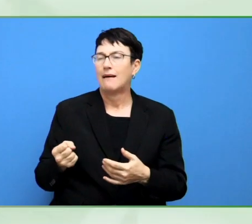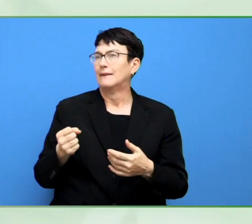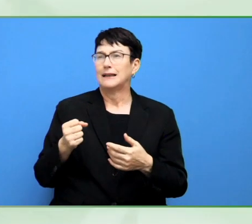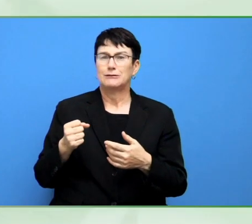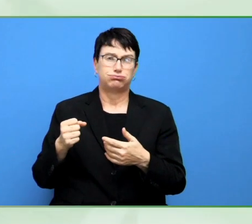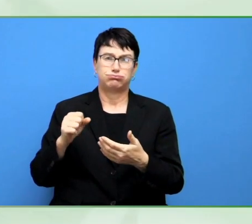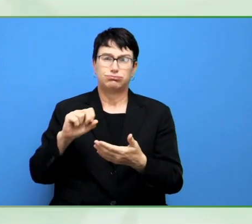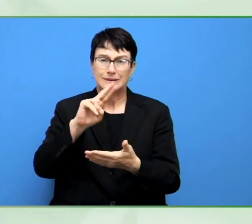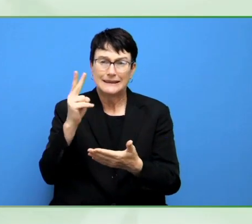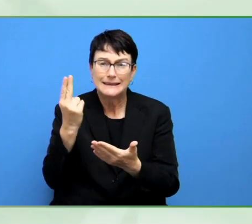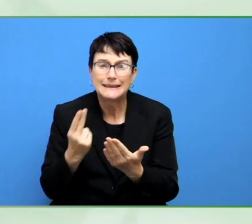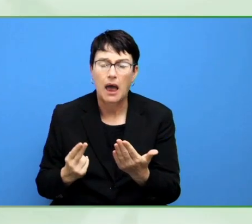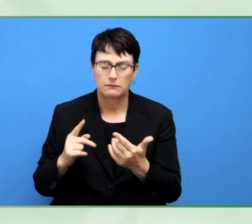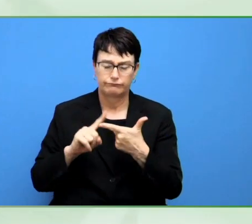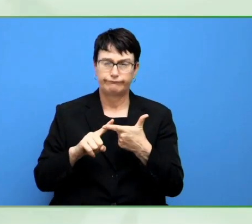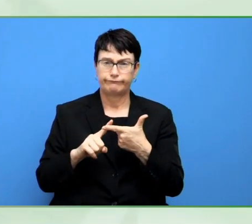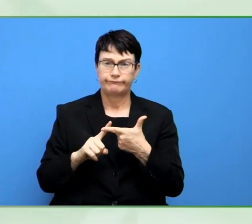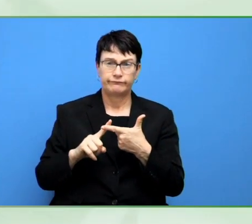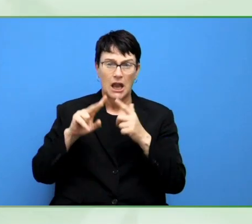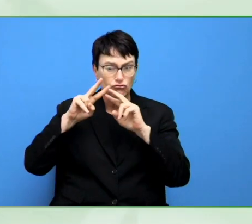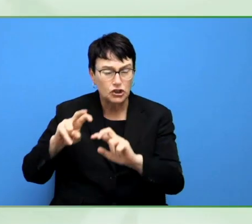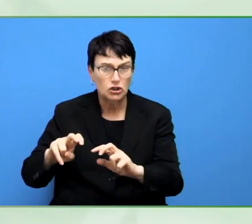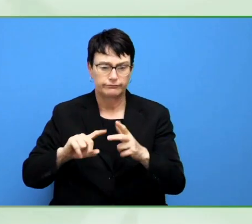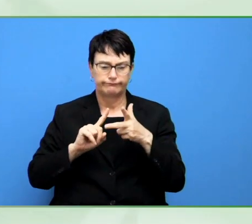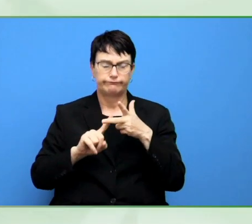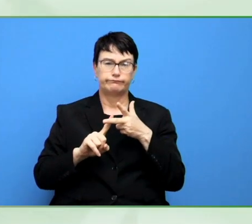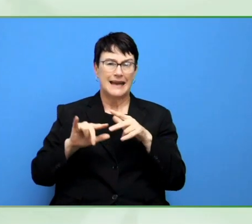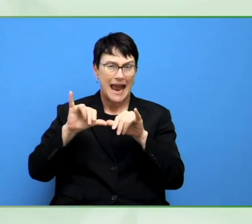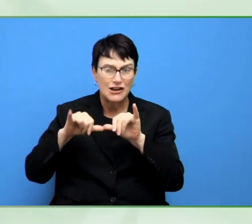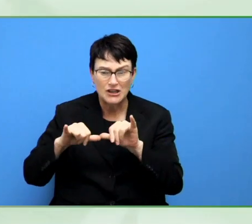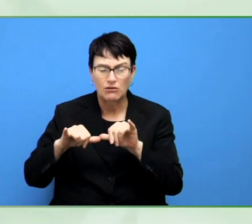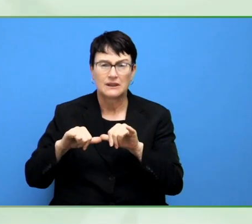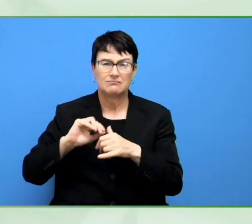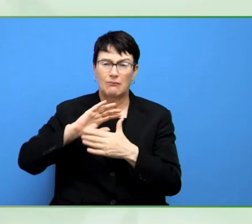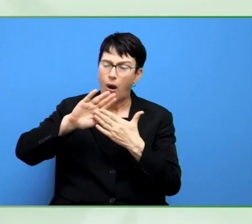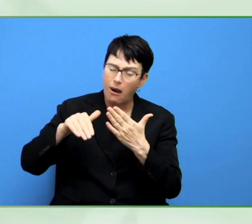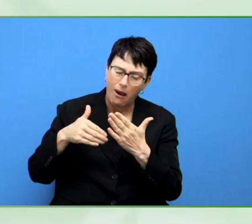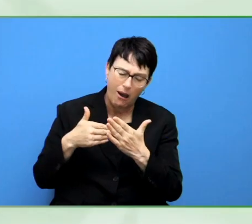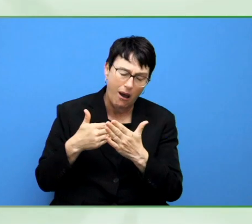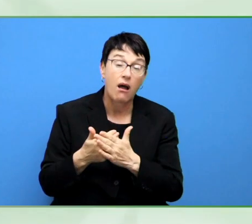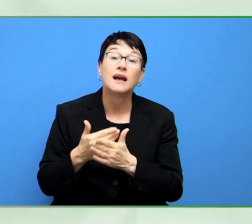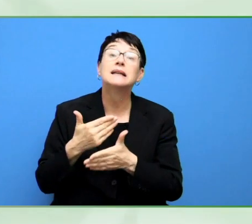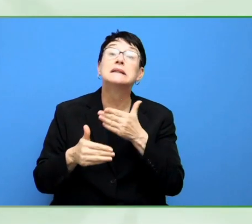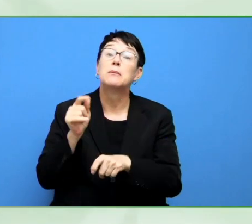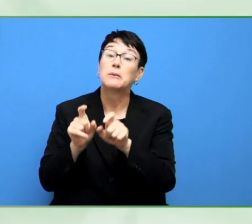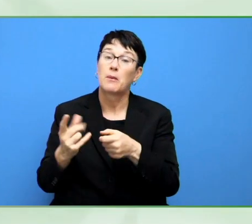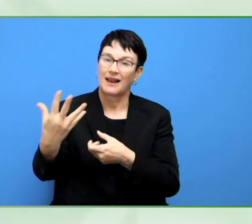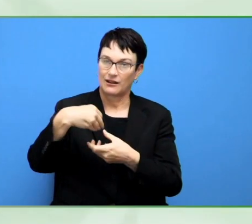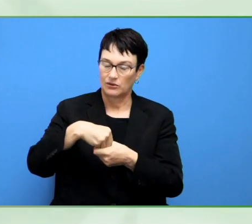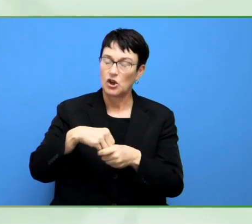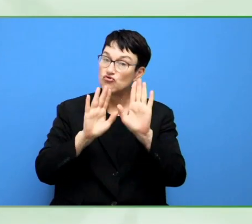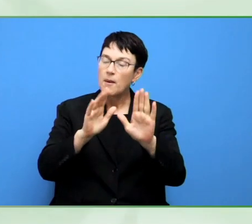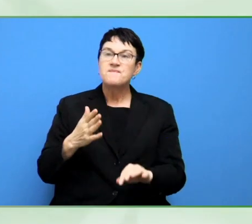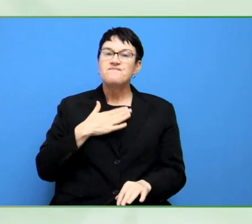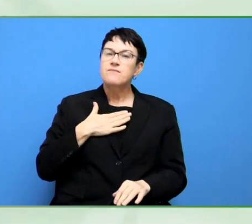everywhere. So I come from a world where we believe that the human is the most important. I'm almost at the